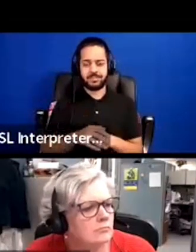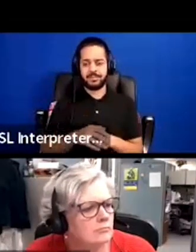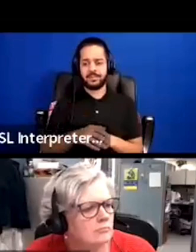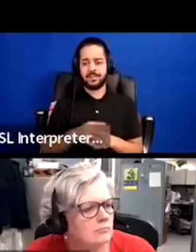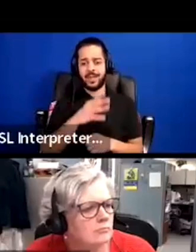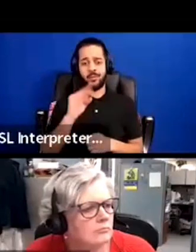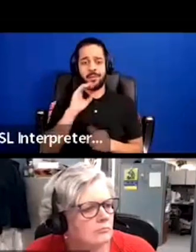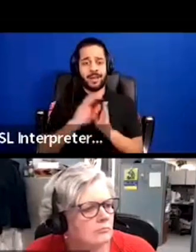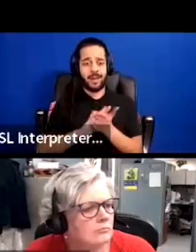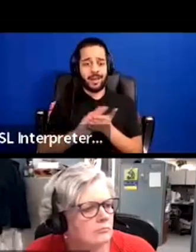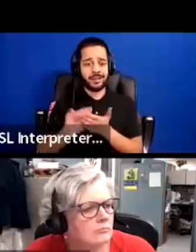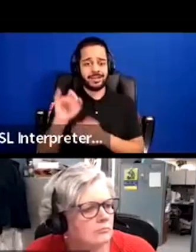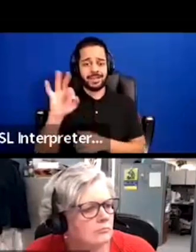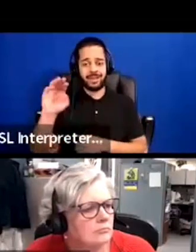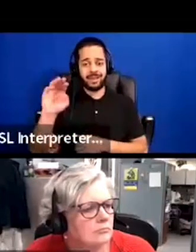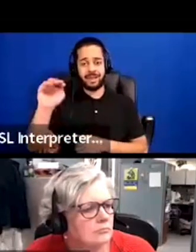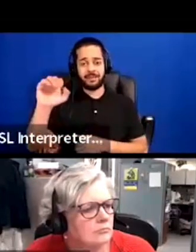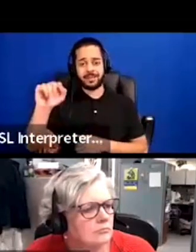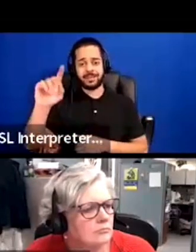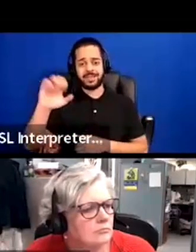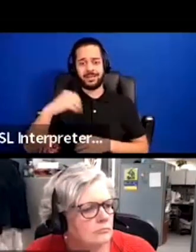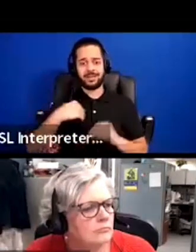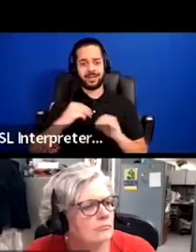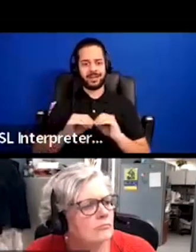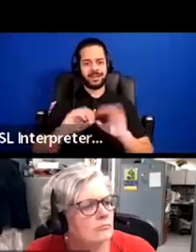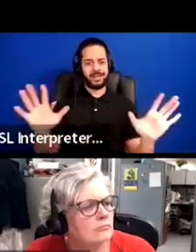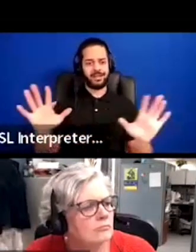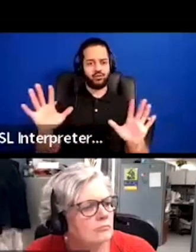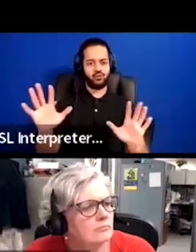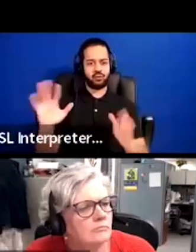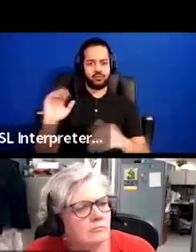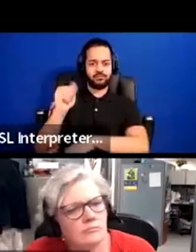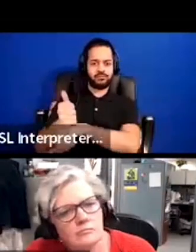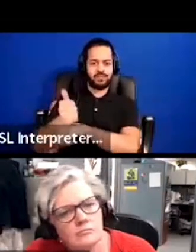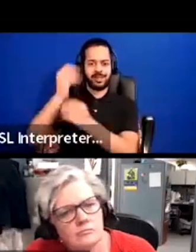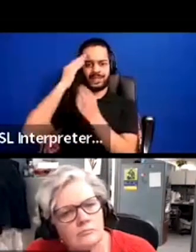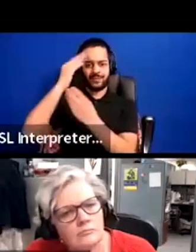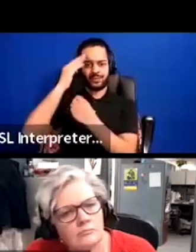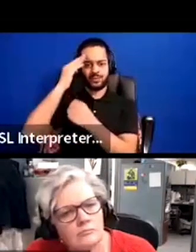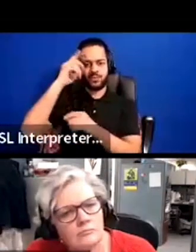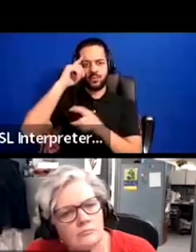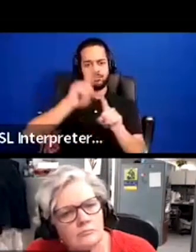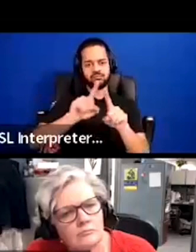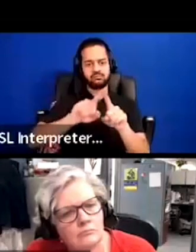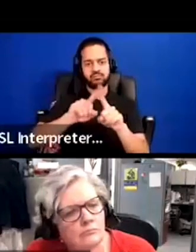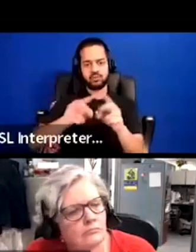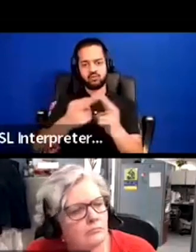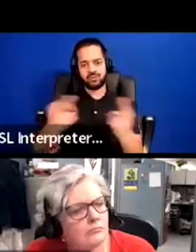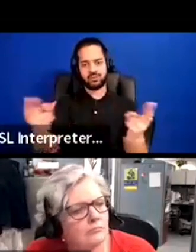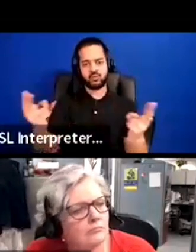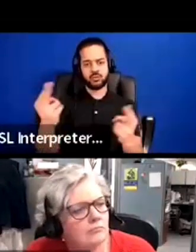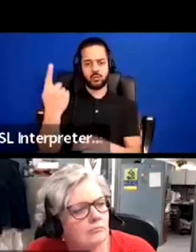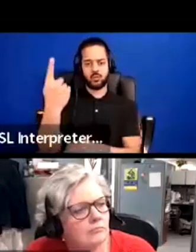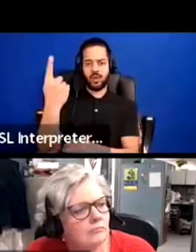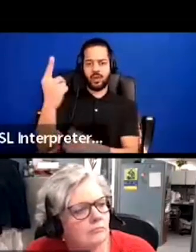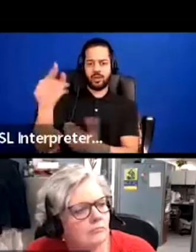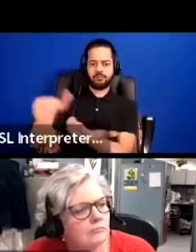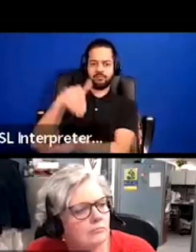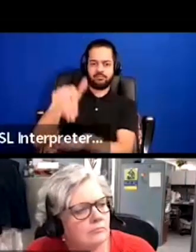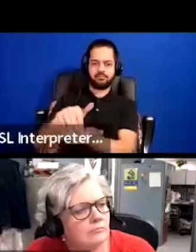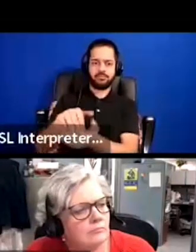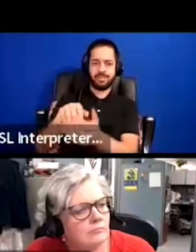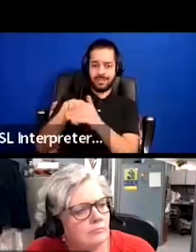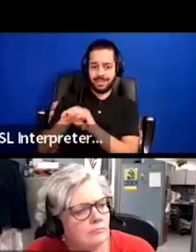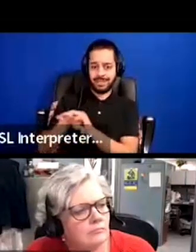a clearinghouse of information about all these different resources that are out there that we could then look at our students